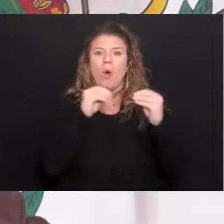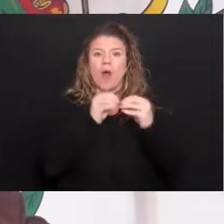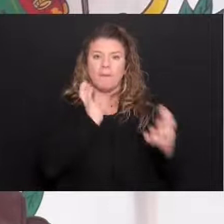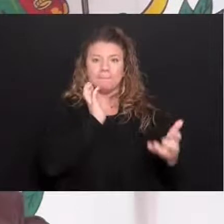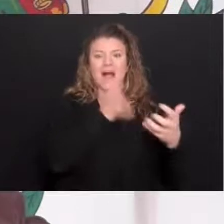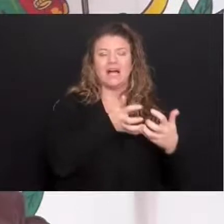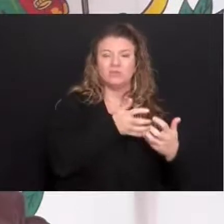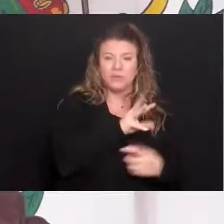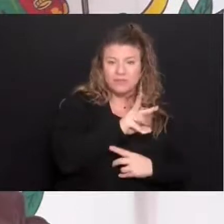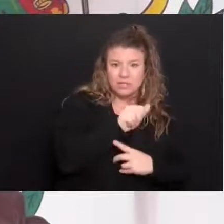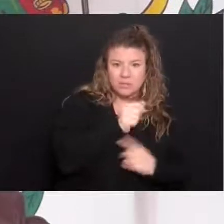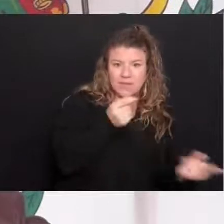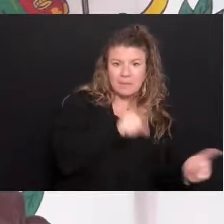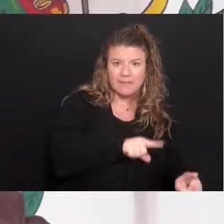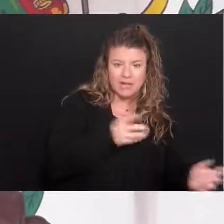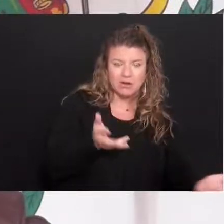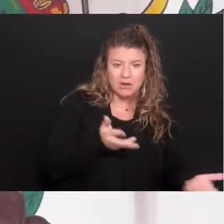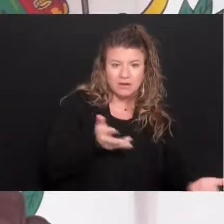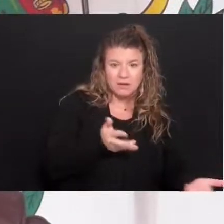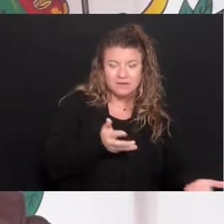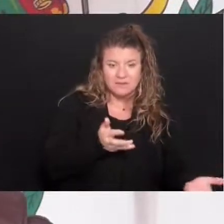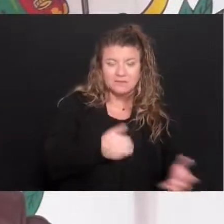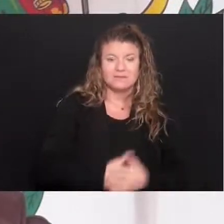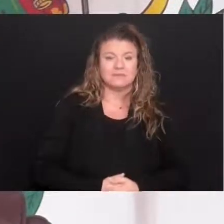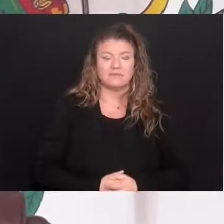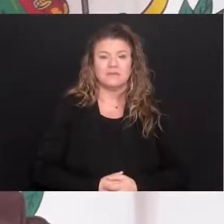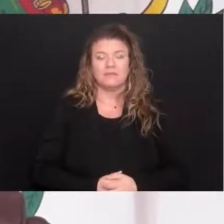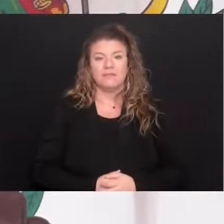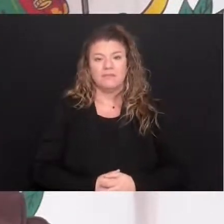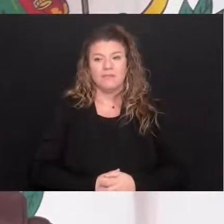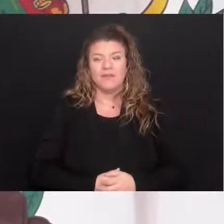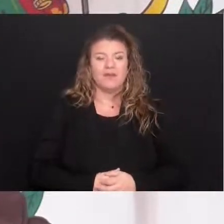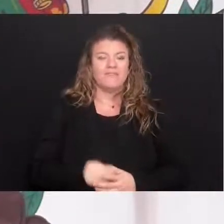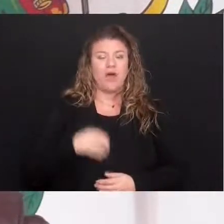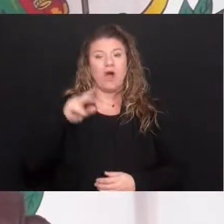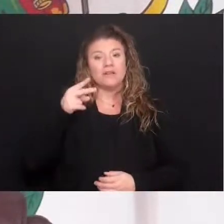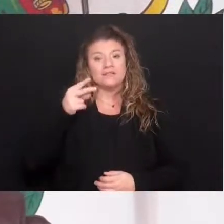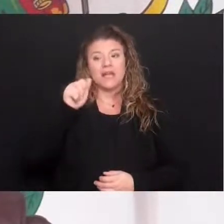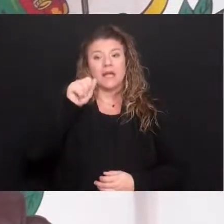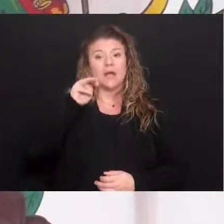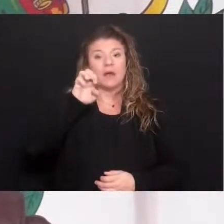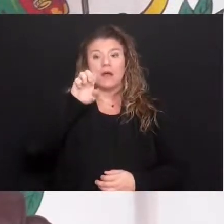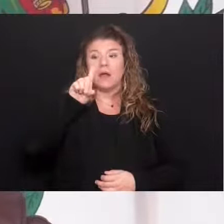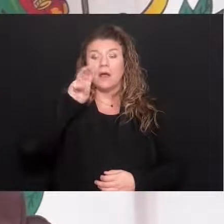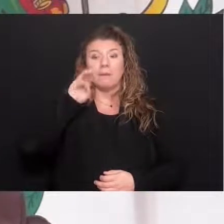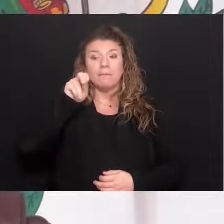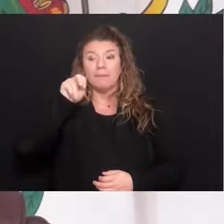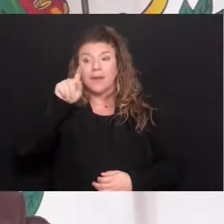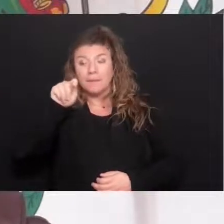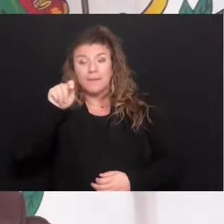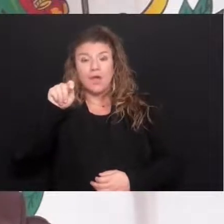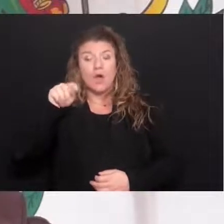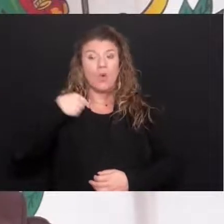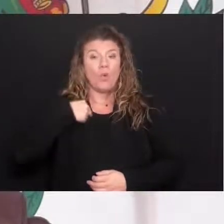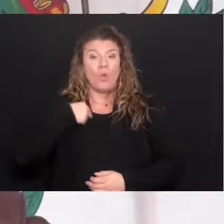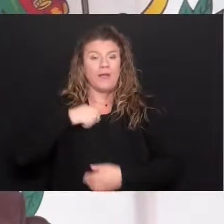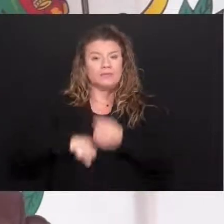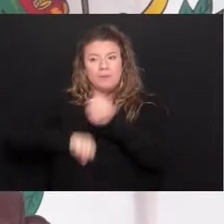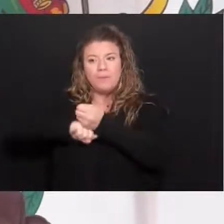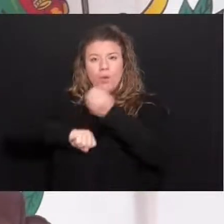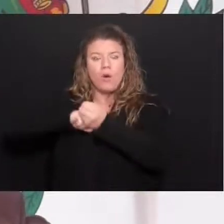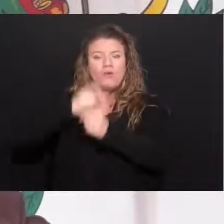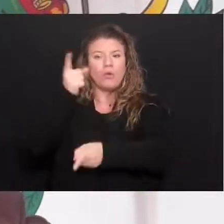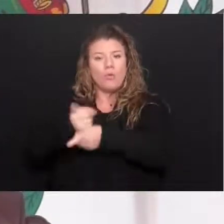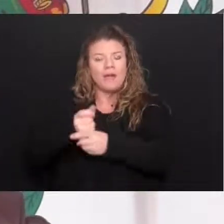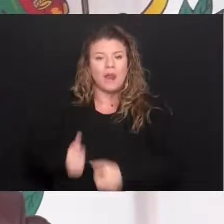are in West Virginia, where we stand, for the Second Amendment. We stand strongly behind the right to life and all the